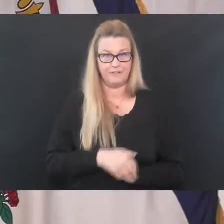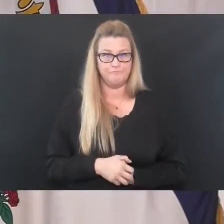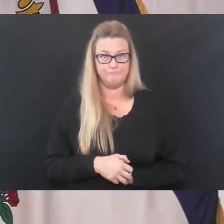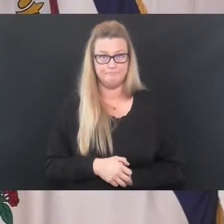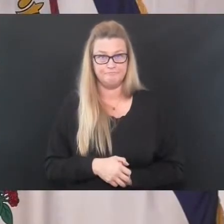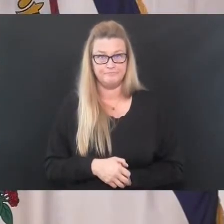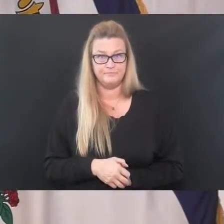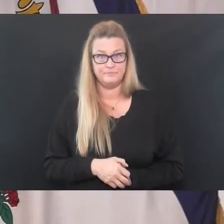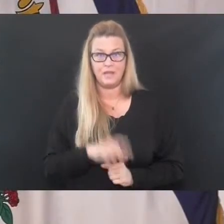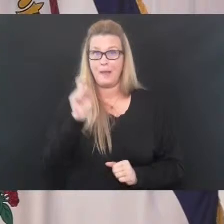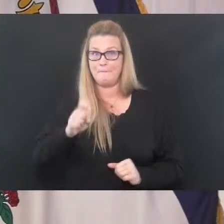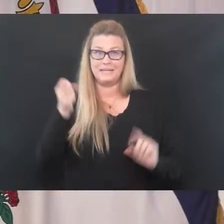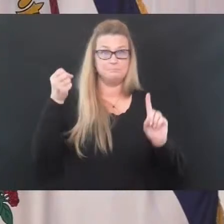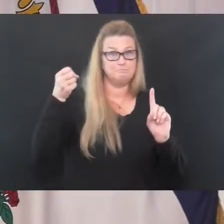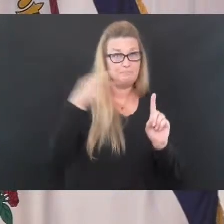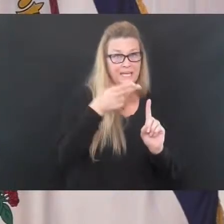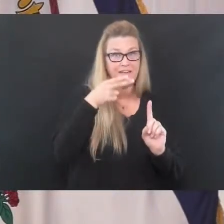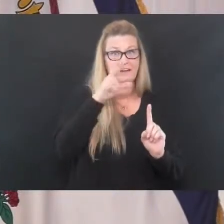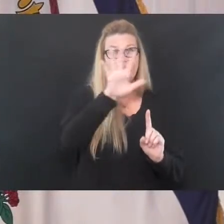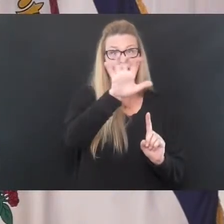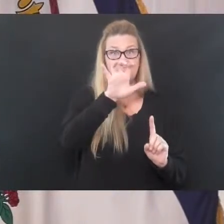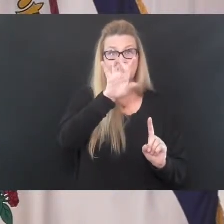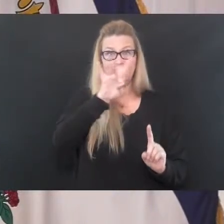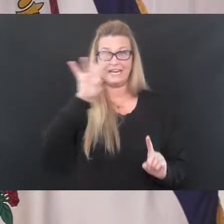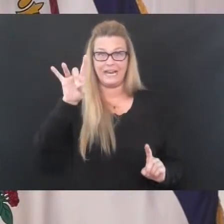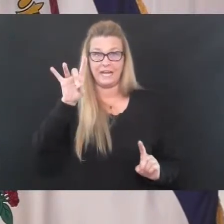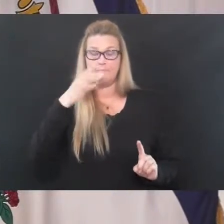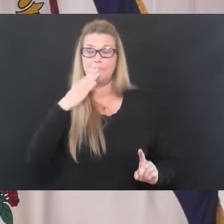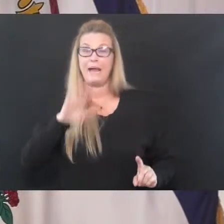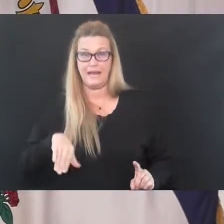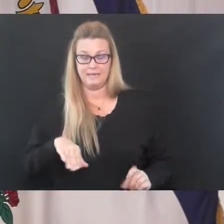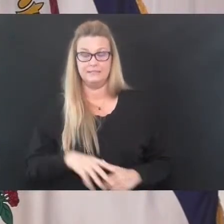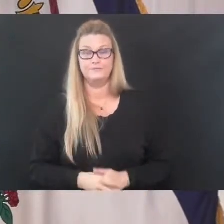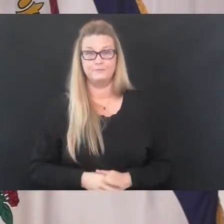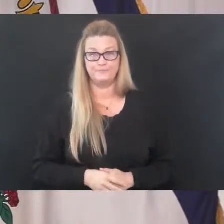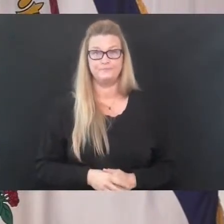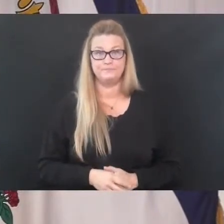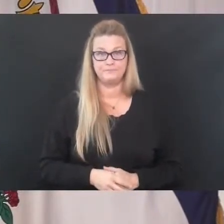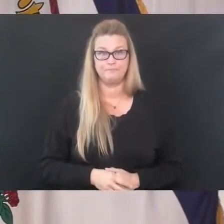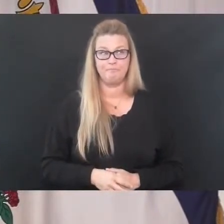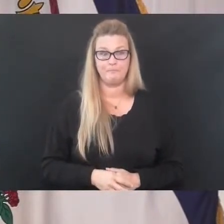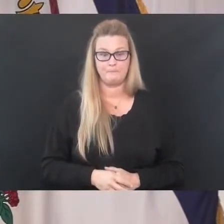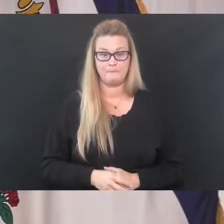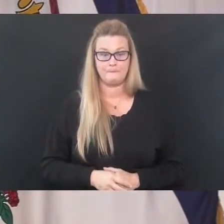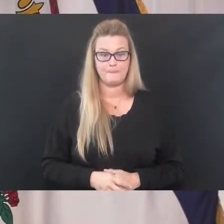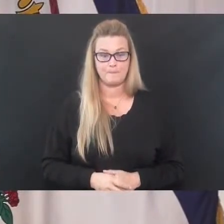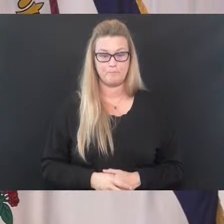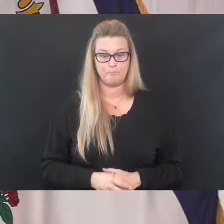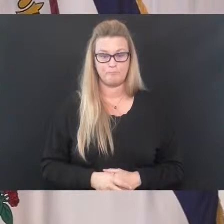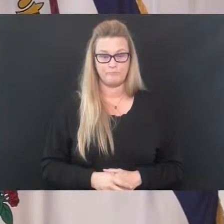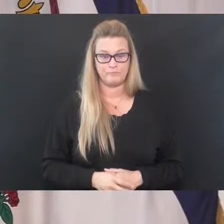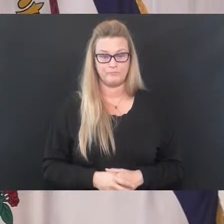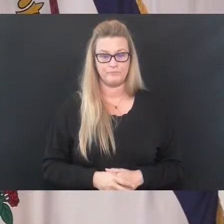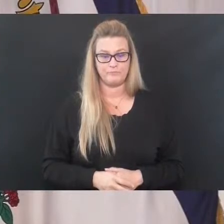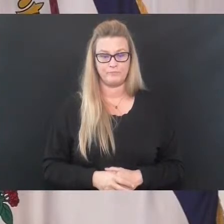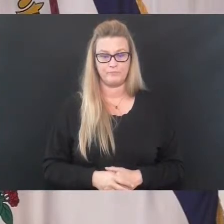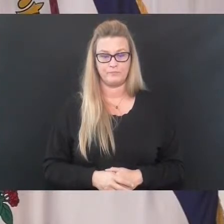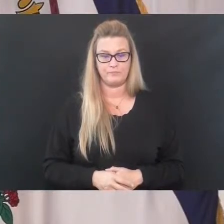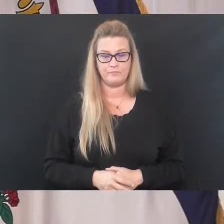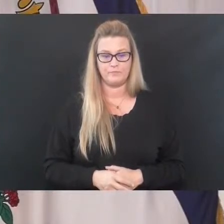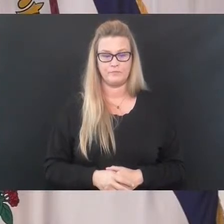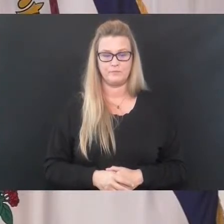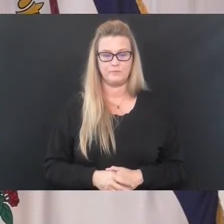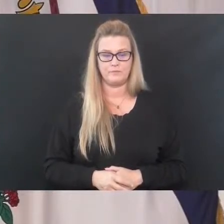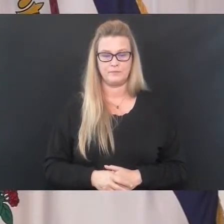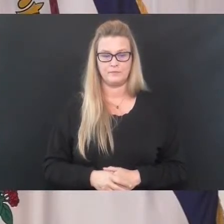We've got to beat 588 bad. So, let me just stay with me. It won't take